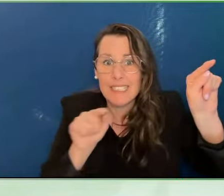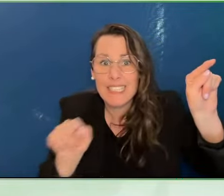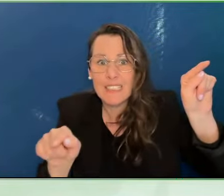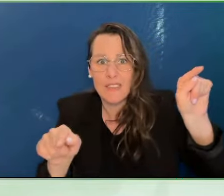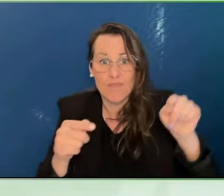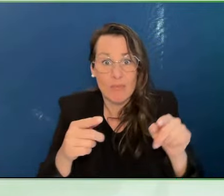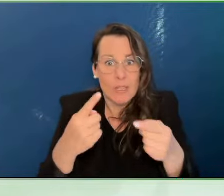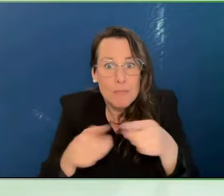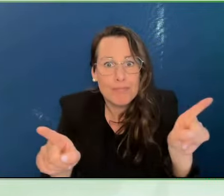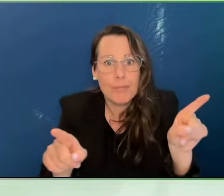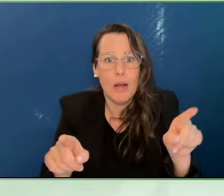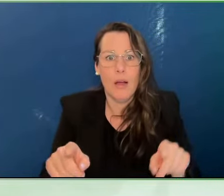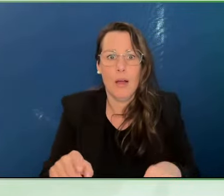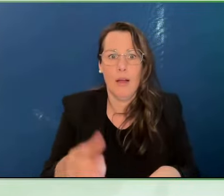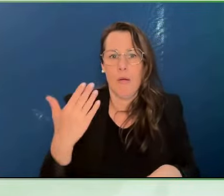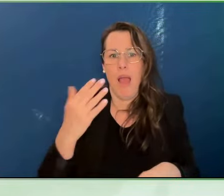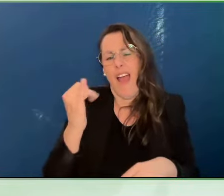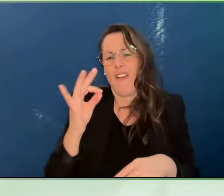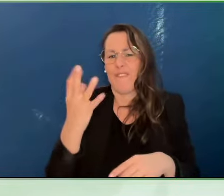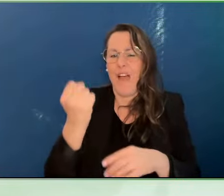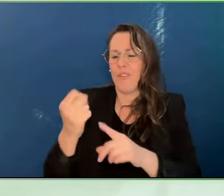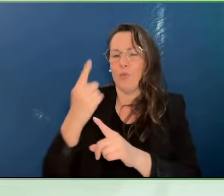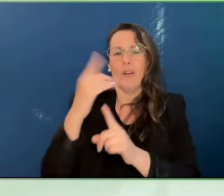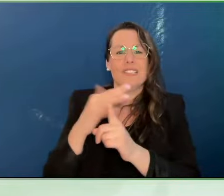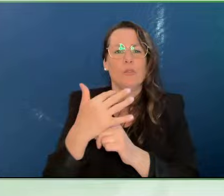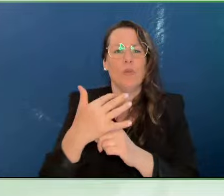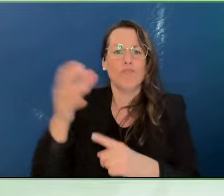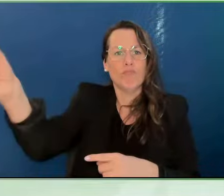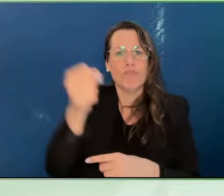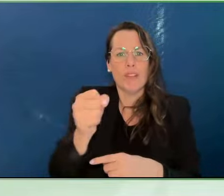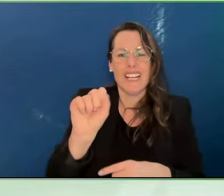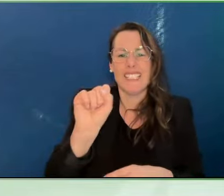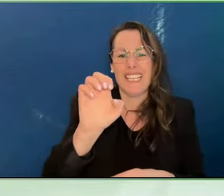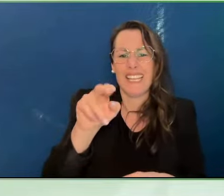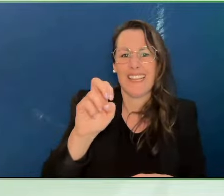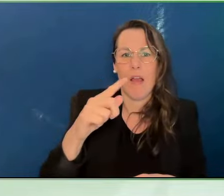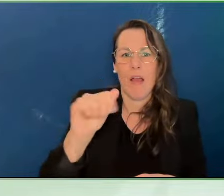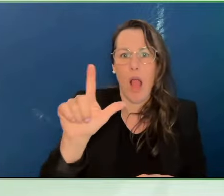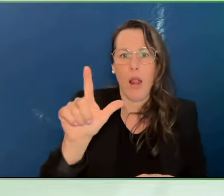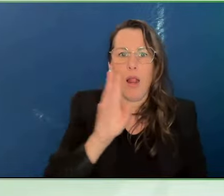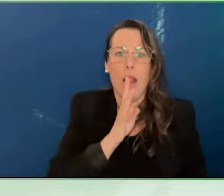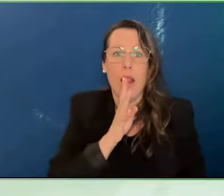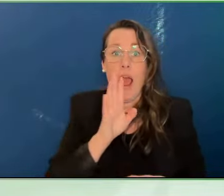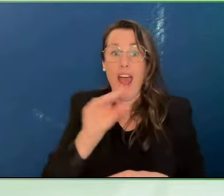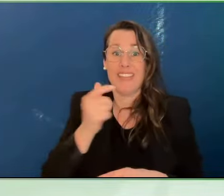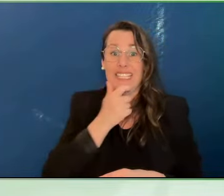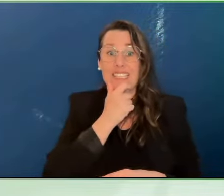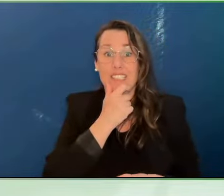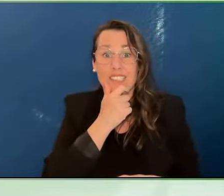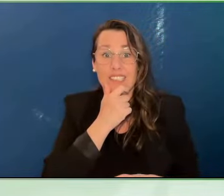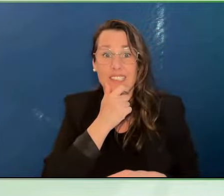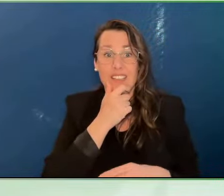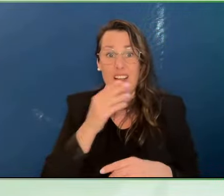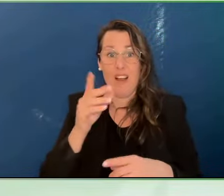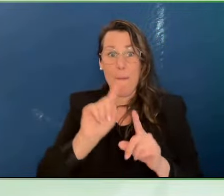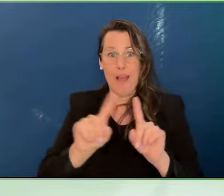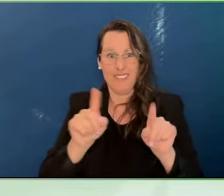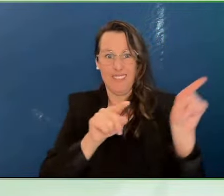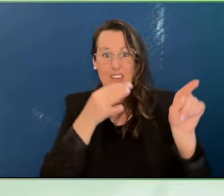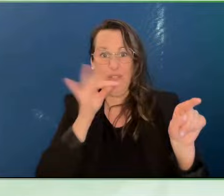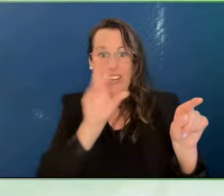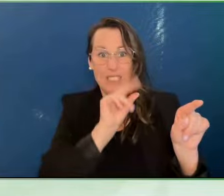AI or anybody else, it's very difficult to spell African names. I struggle myself, and I'm